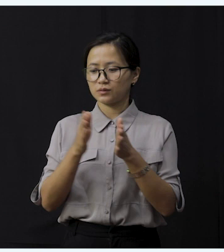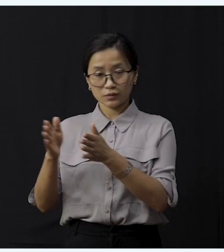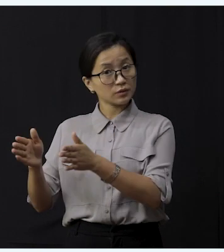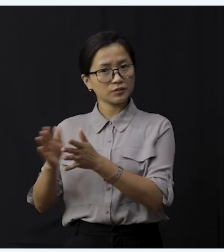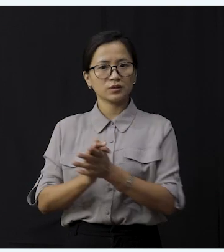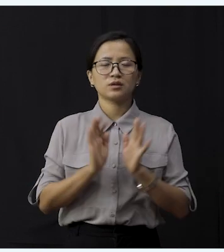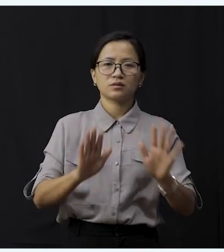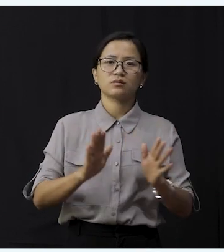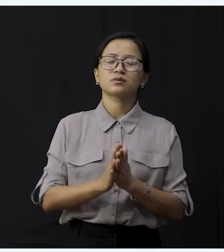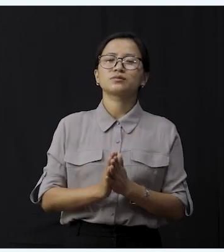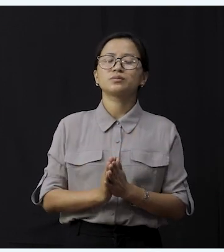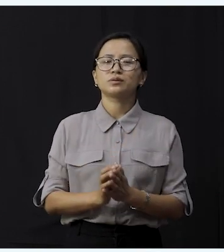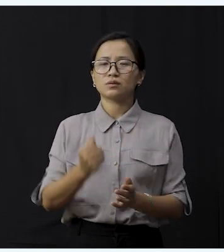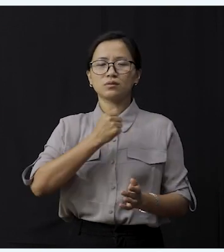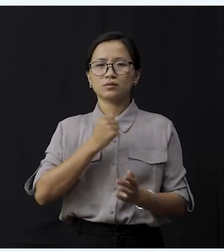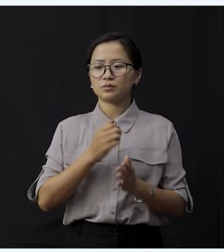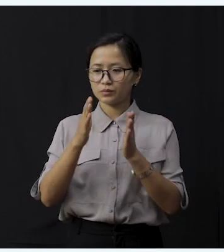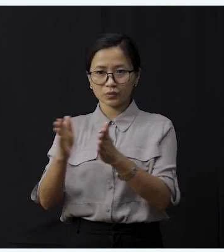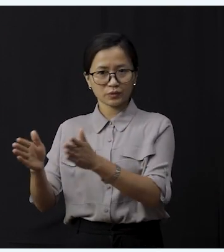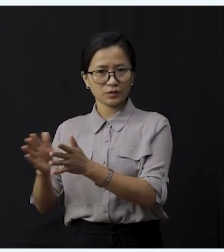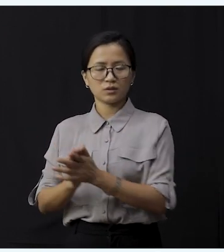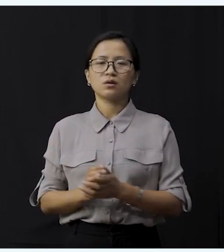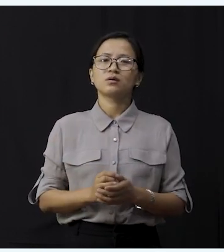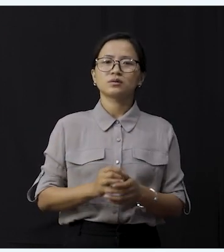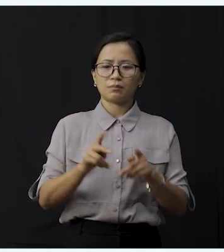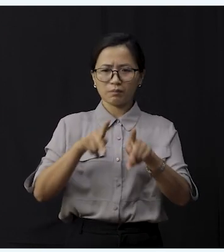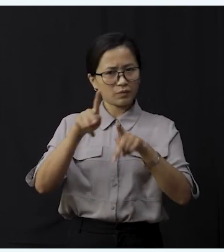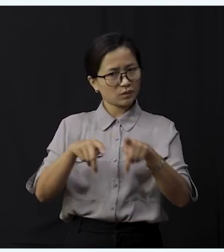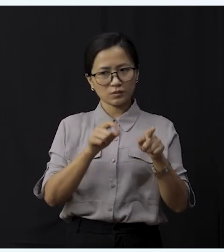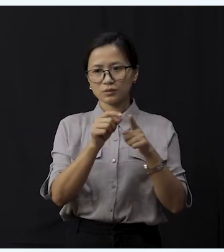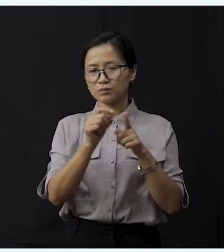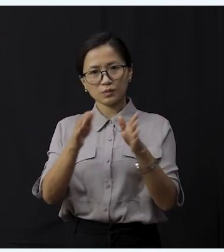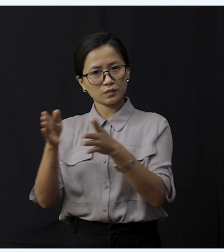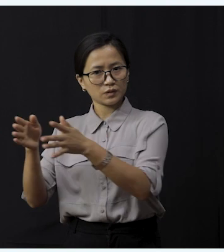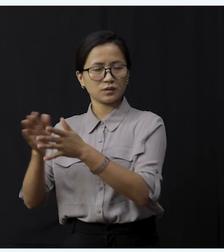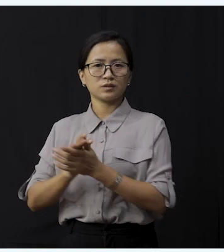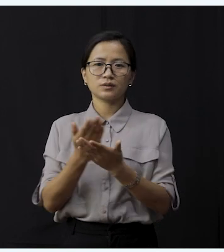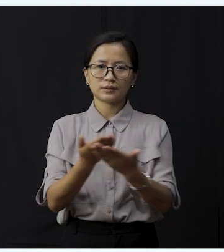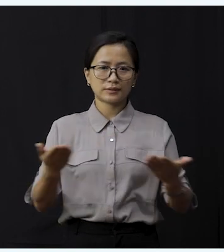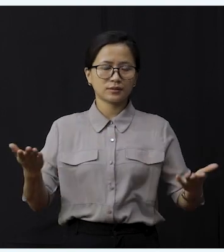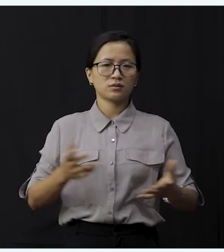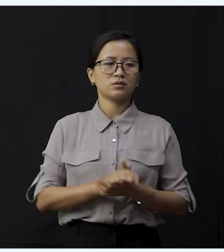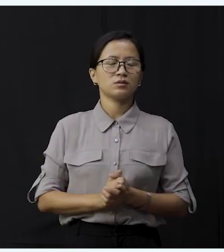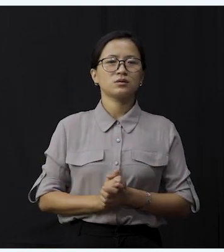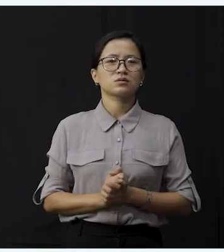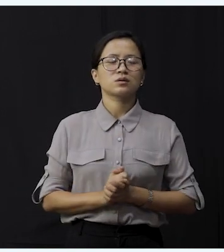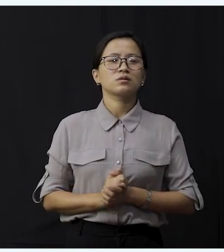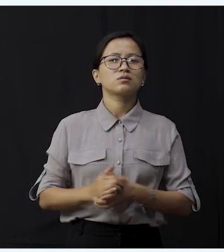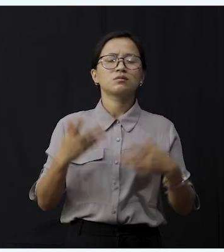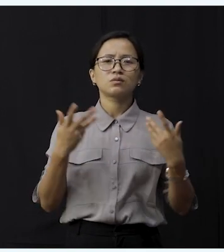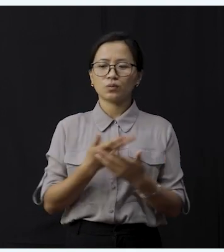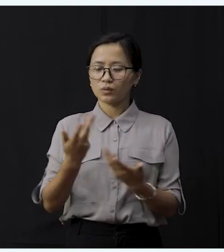private property and a public property. So let us learn what are the private property.